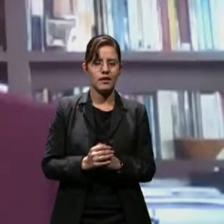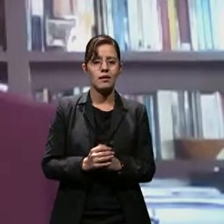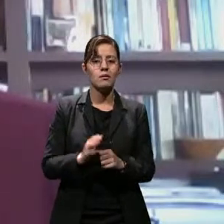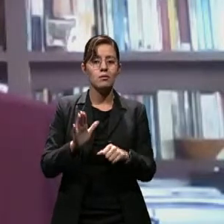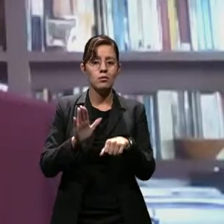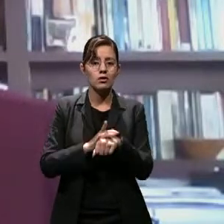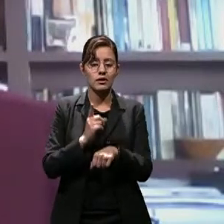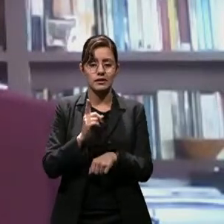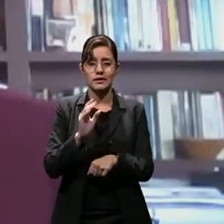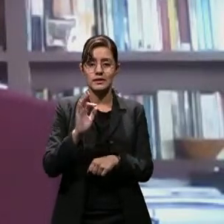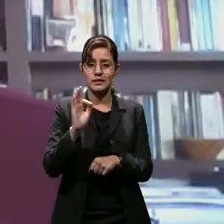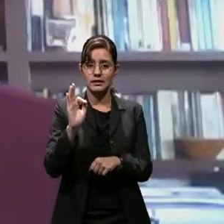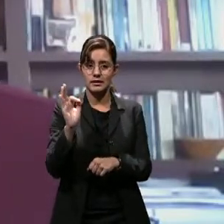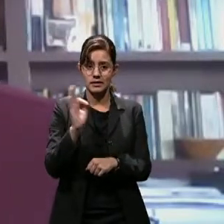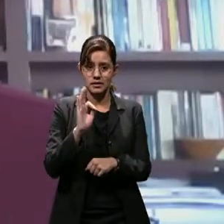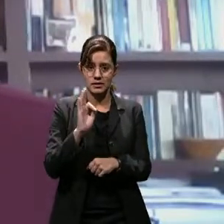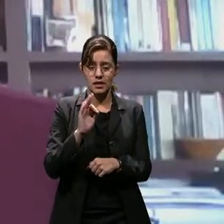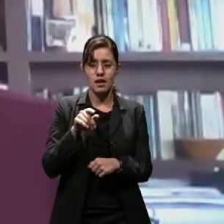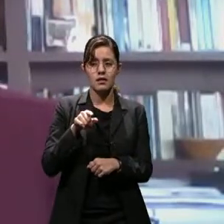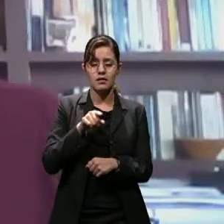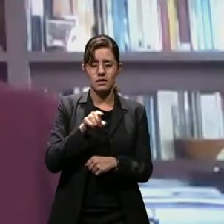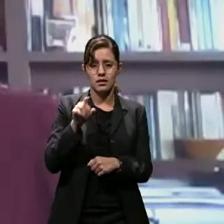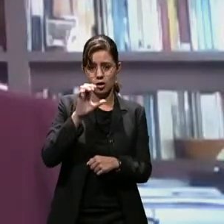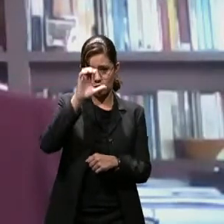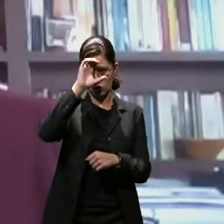for everyone, because cultural